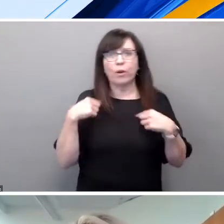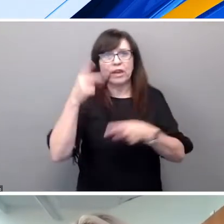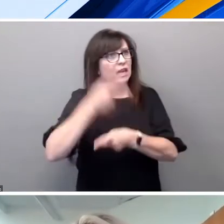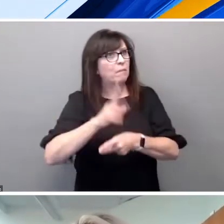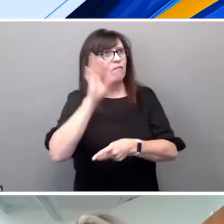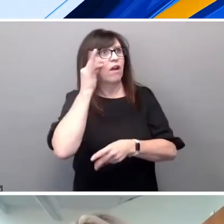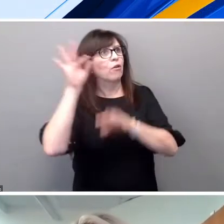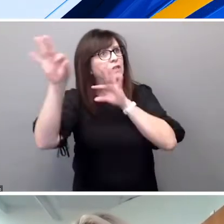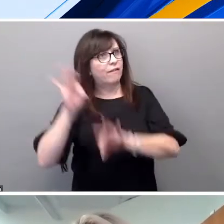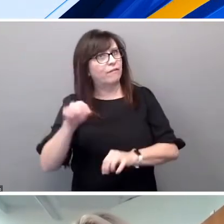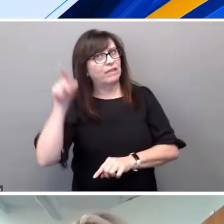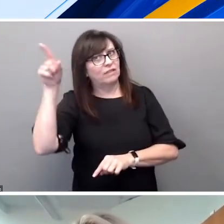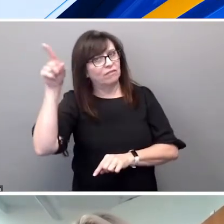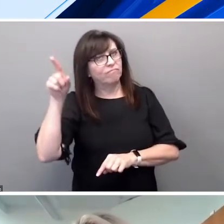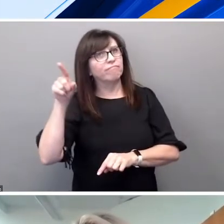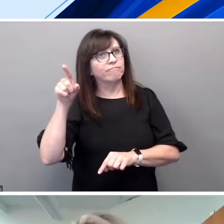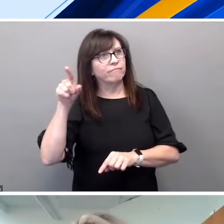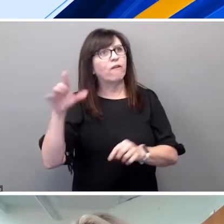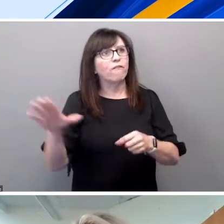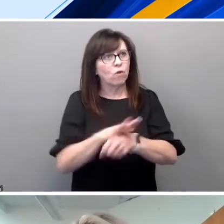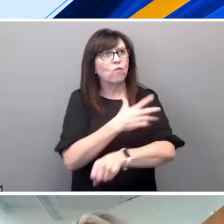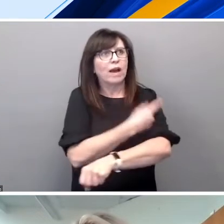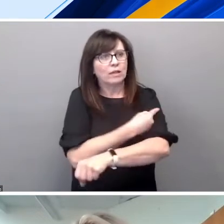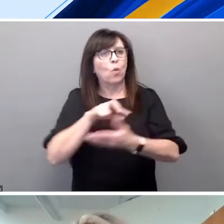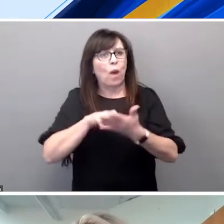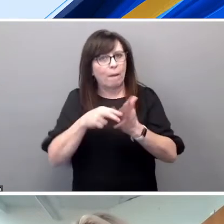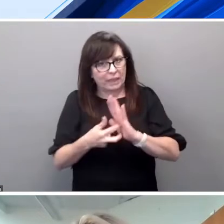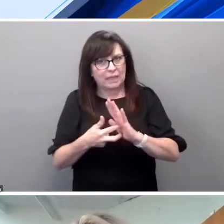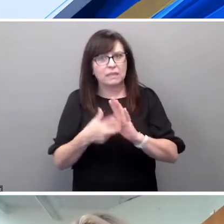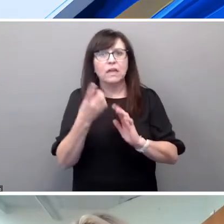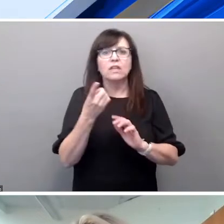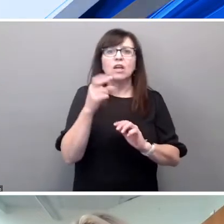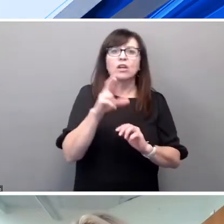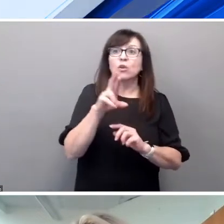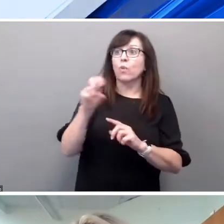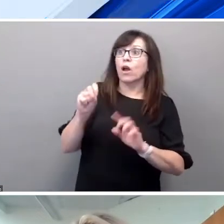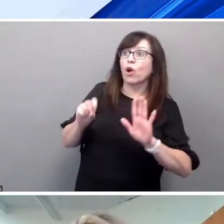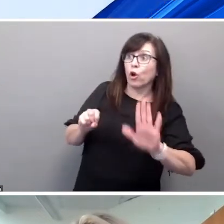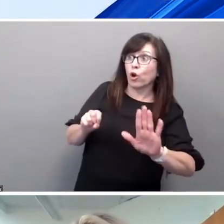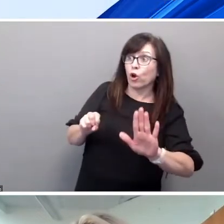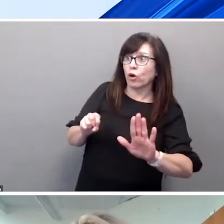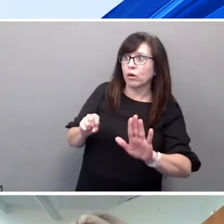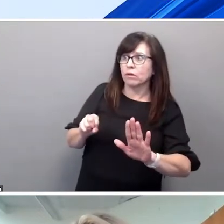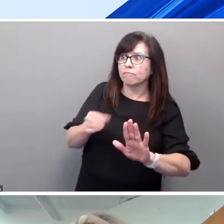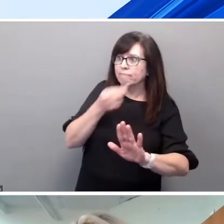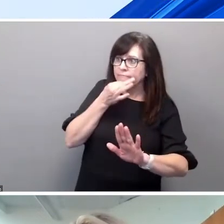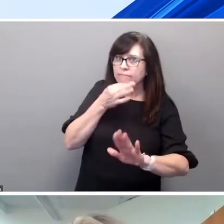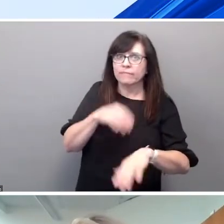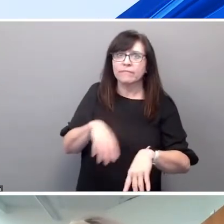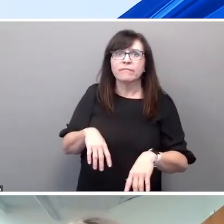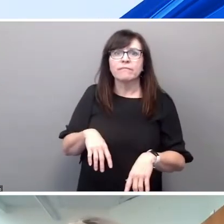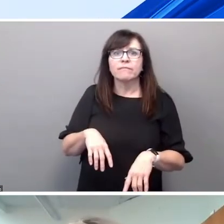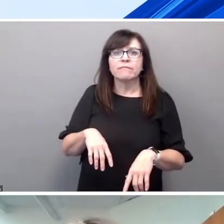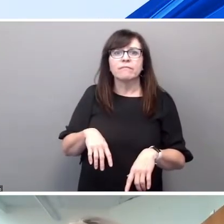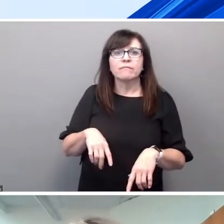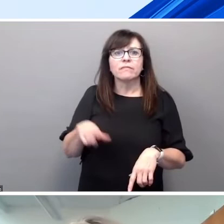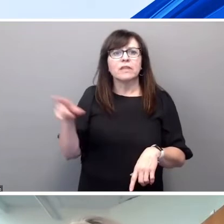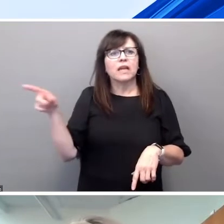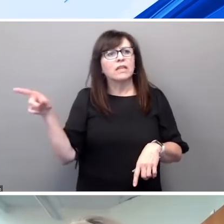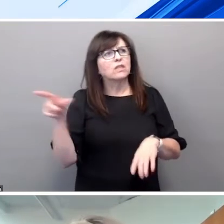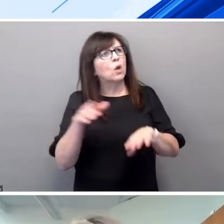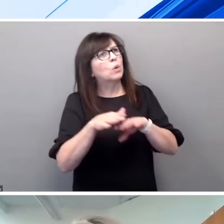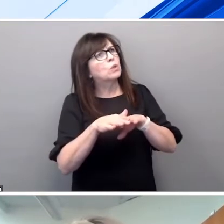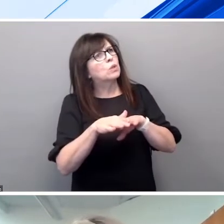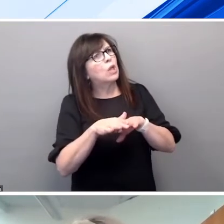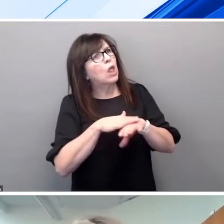definition of full vaccination. That was Dr. Ross's excellent. God, it's so slow. If